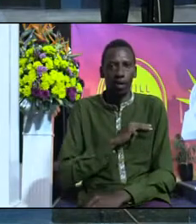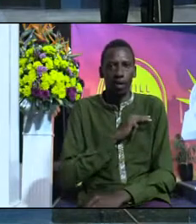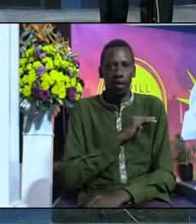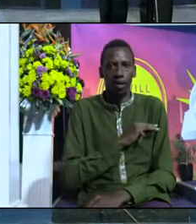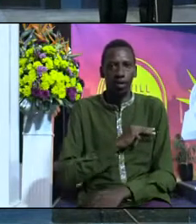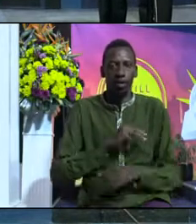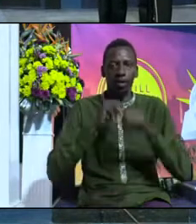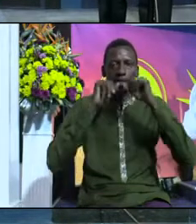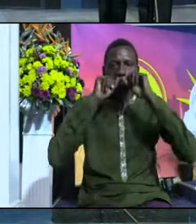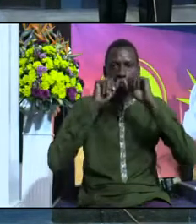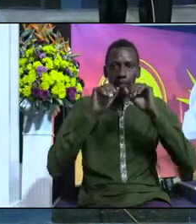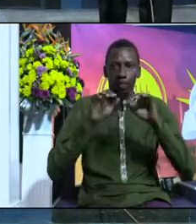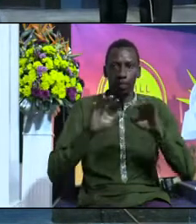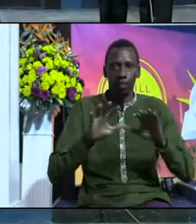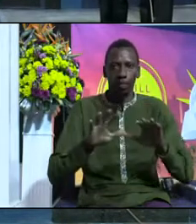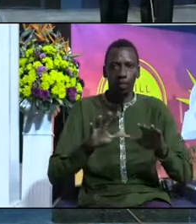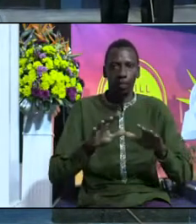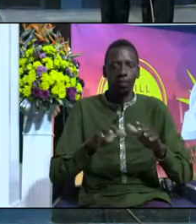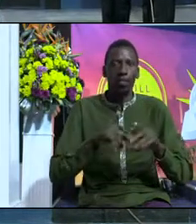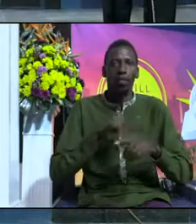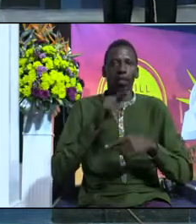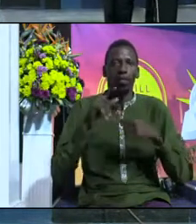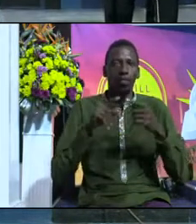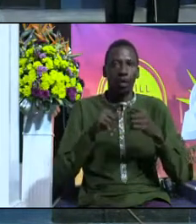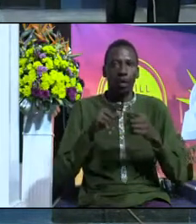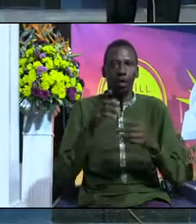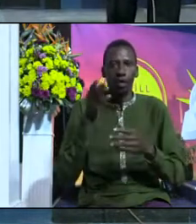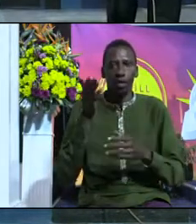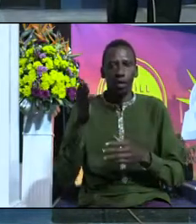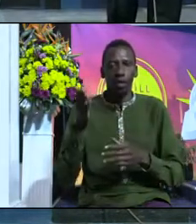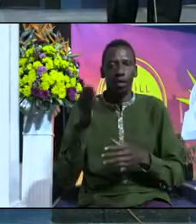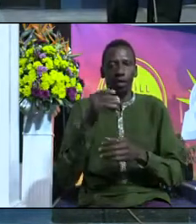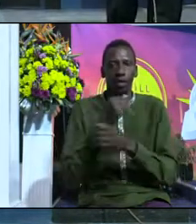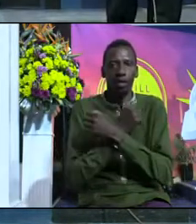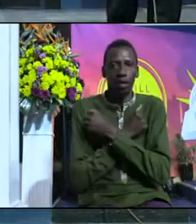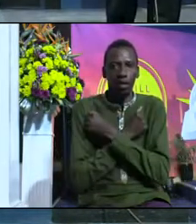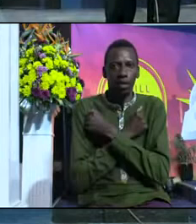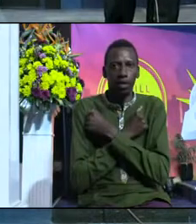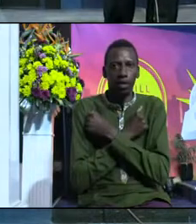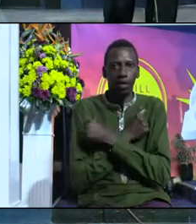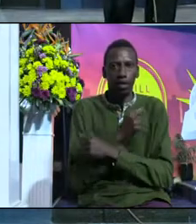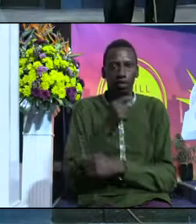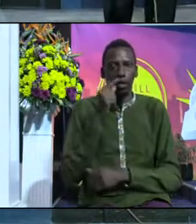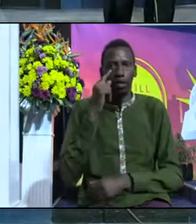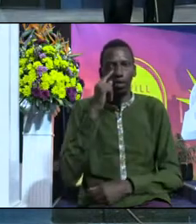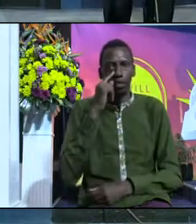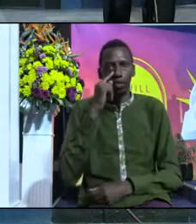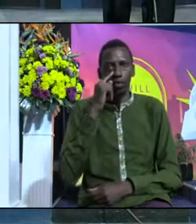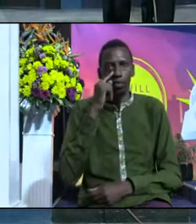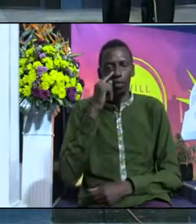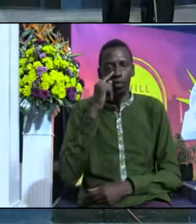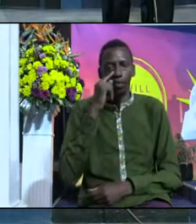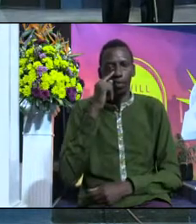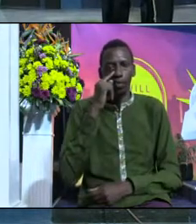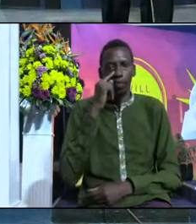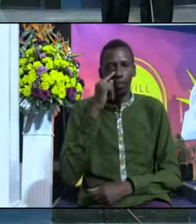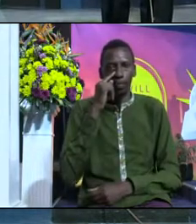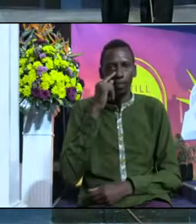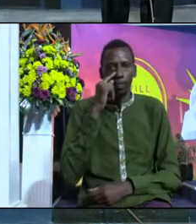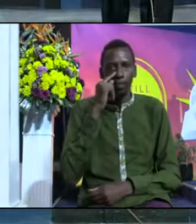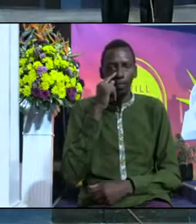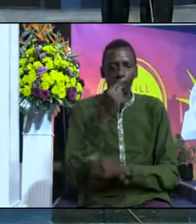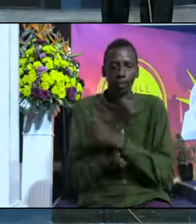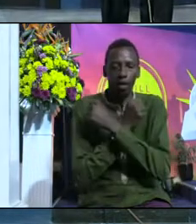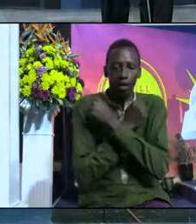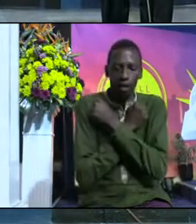tender mercy bless. Oh yes! When there's love at home. Let the devil